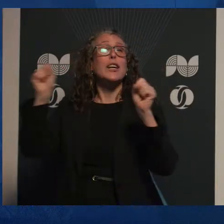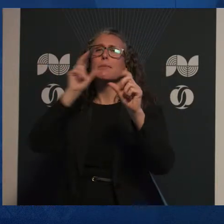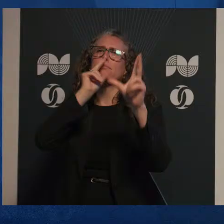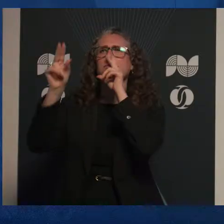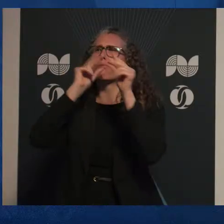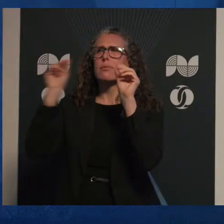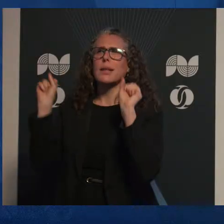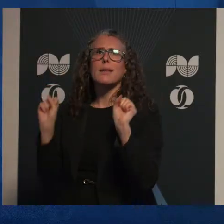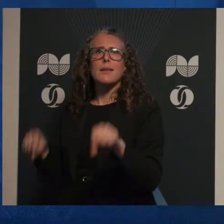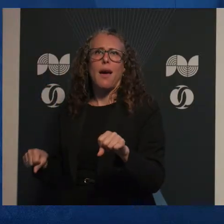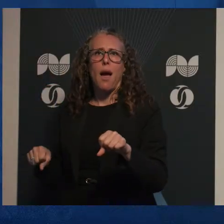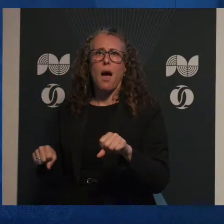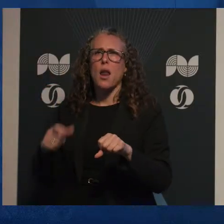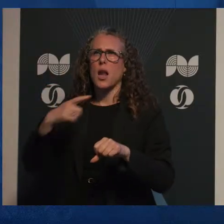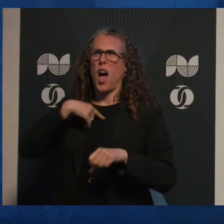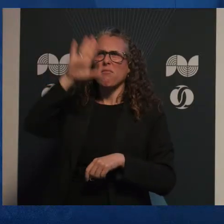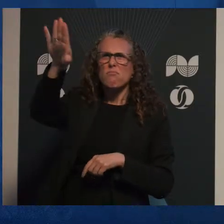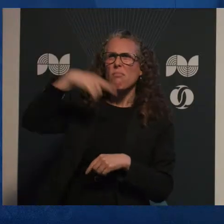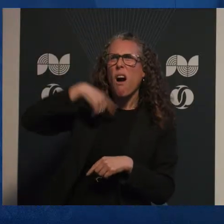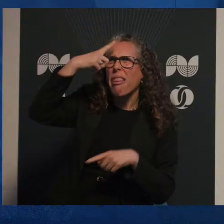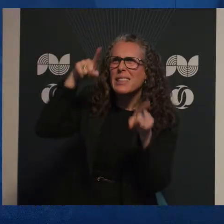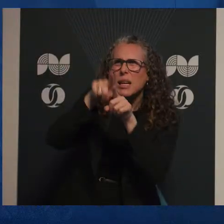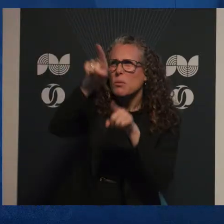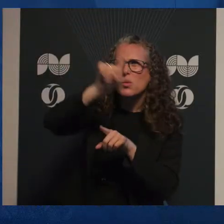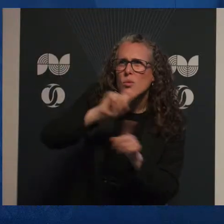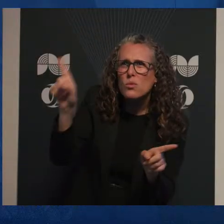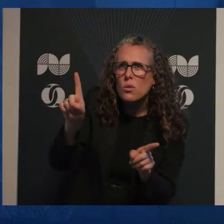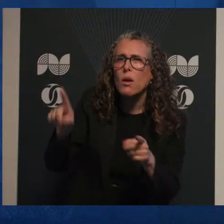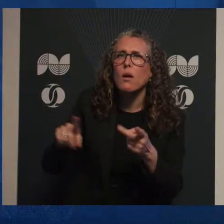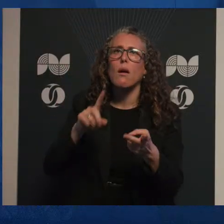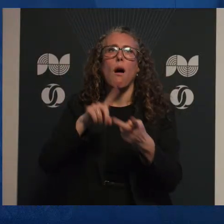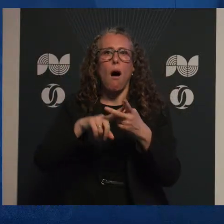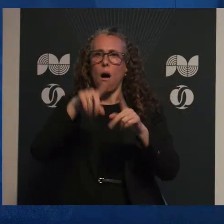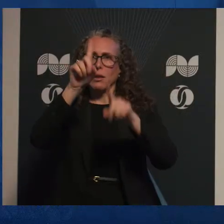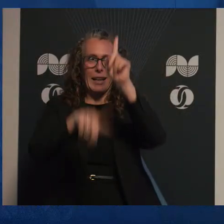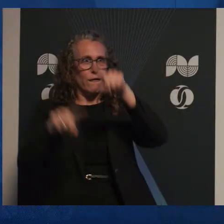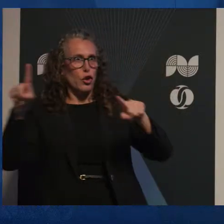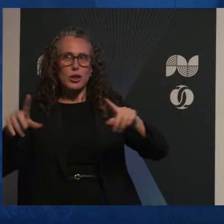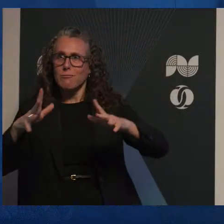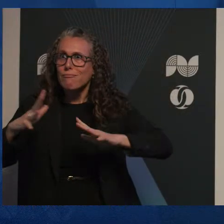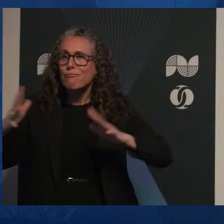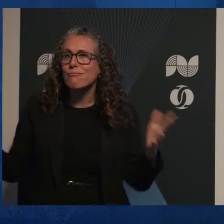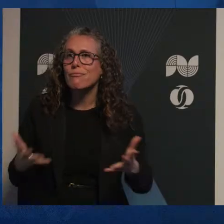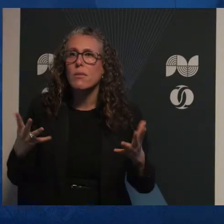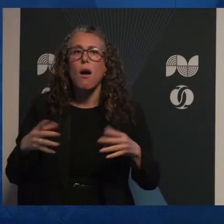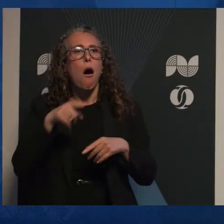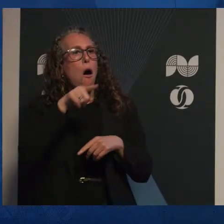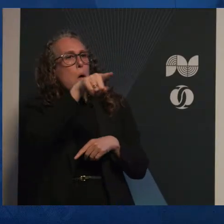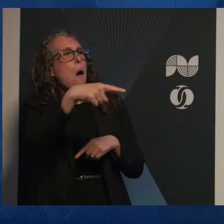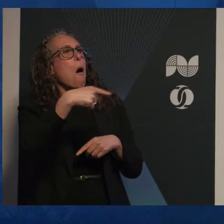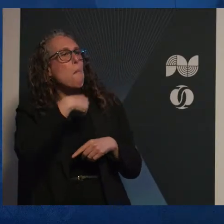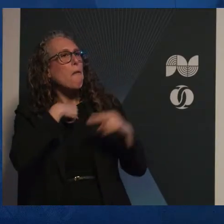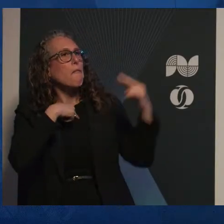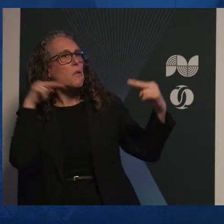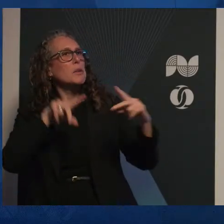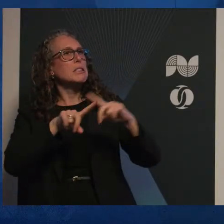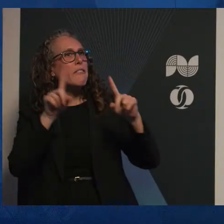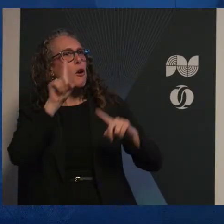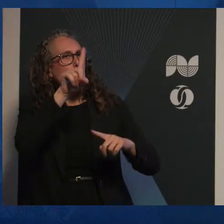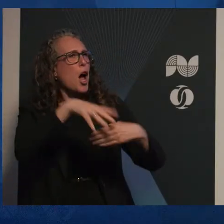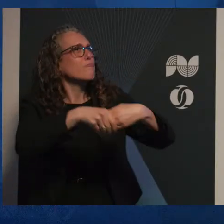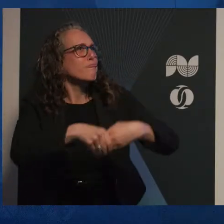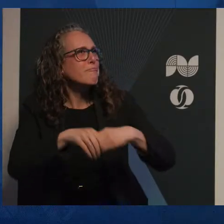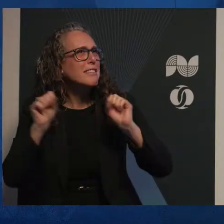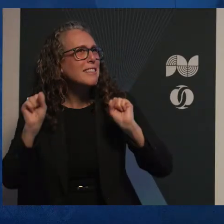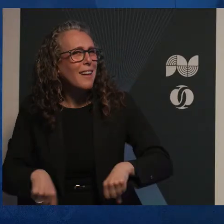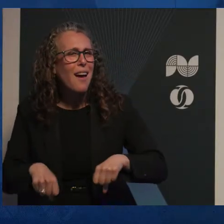the ability to challenge, the ability to promote diversity, have tolerance for different kinds of views, it's also a